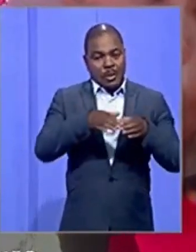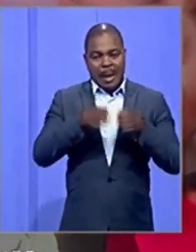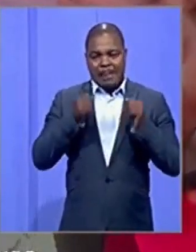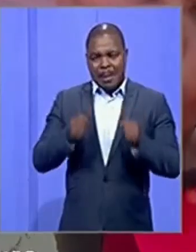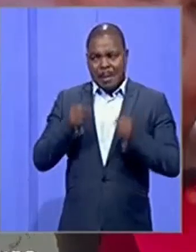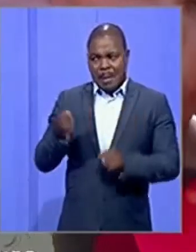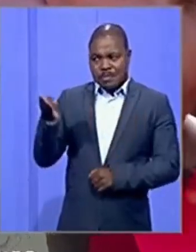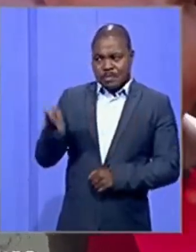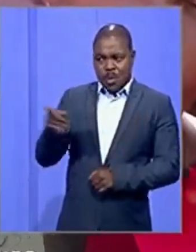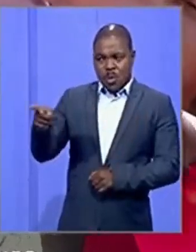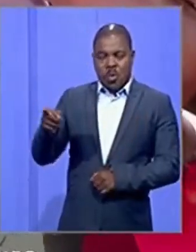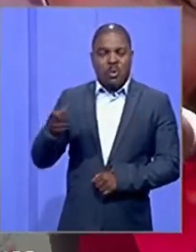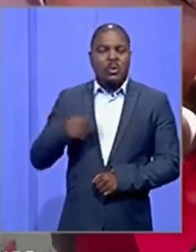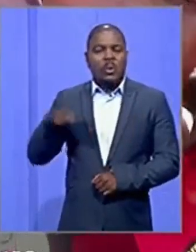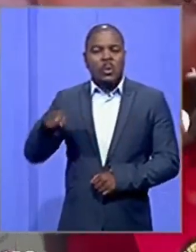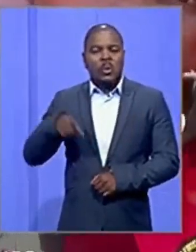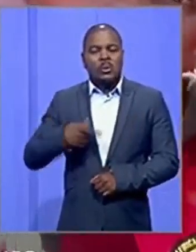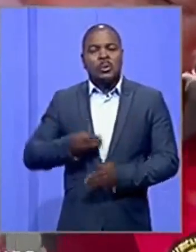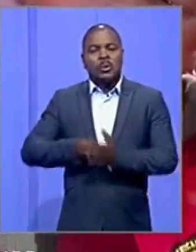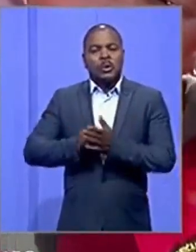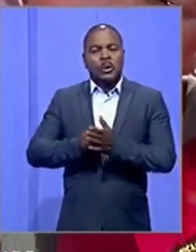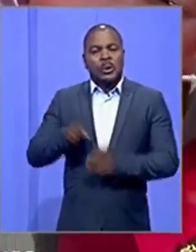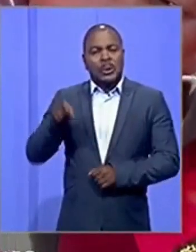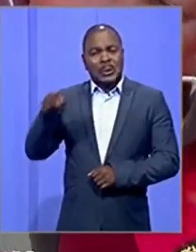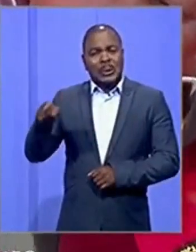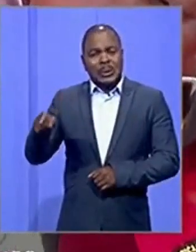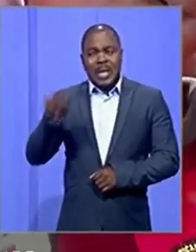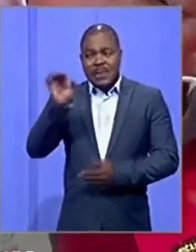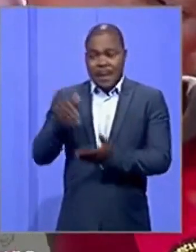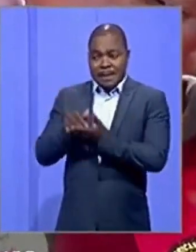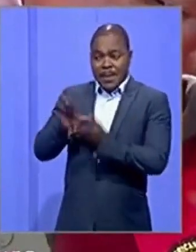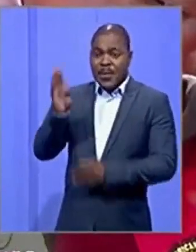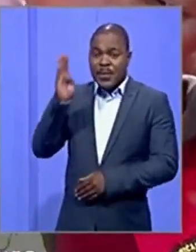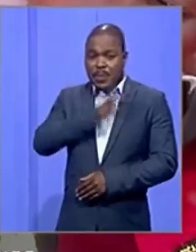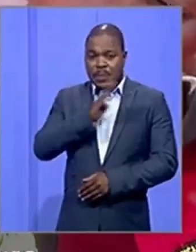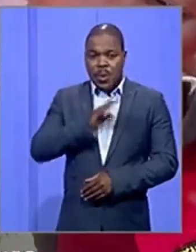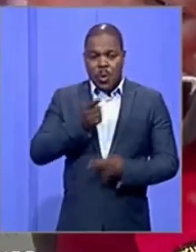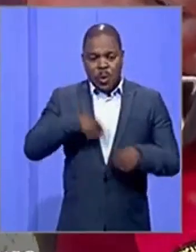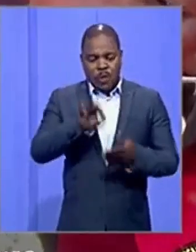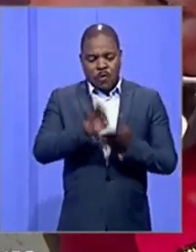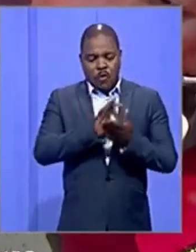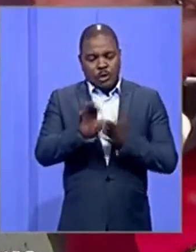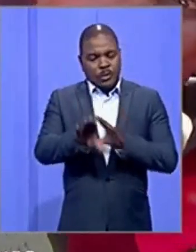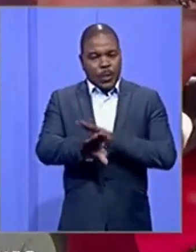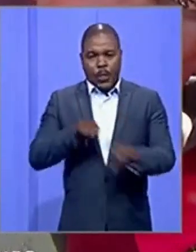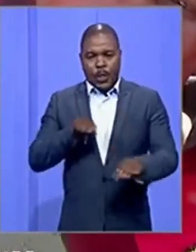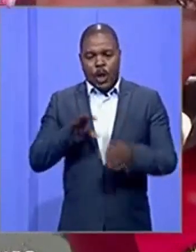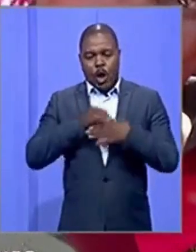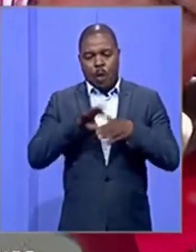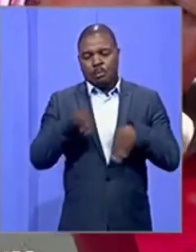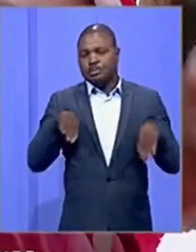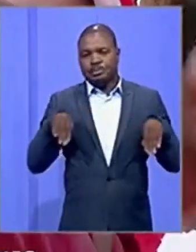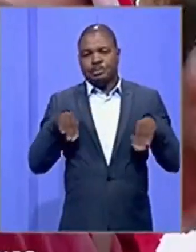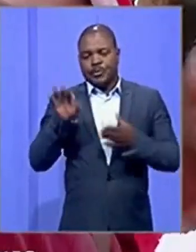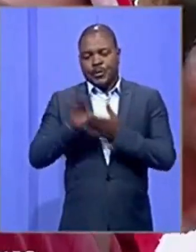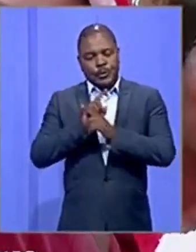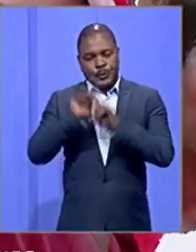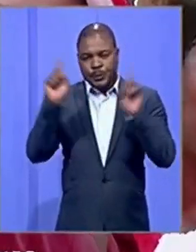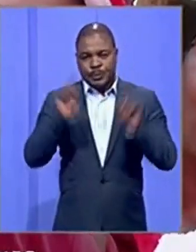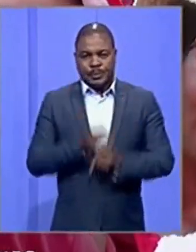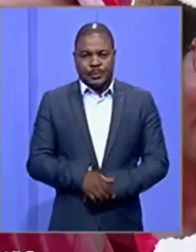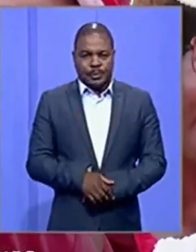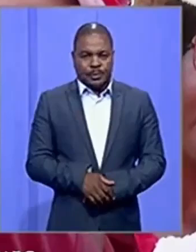wa setlokotsebe jwale ka wa GS has said if ba some remove we're going to withdraw our votes we're going to sit at home ga re no lo vote re iphumana